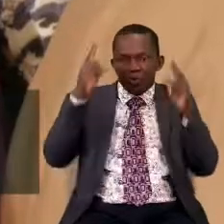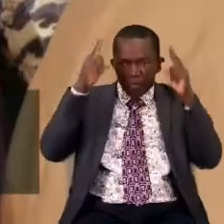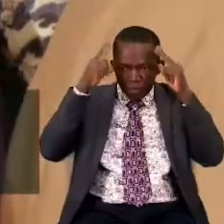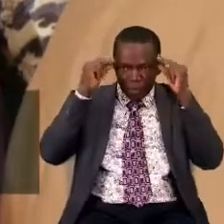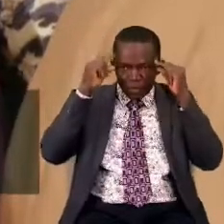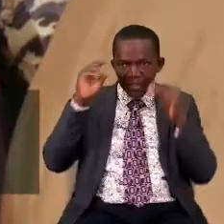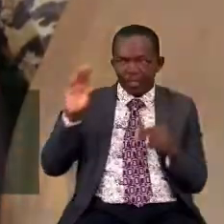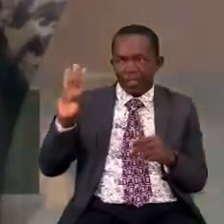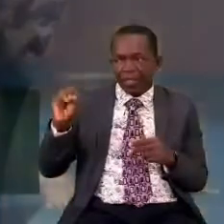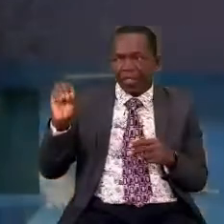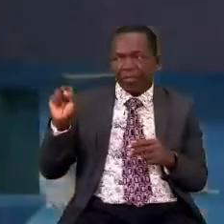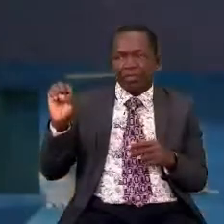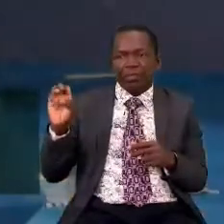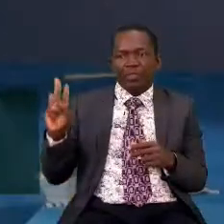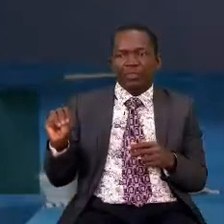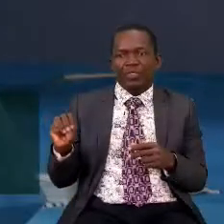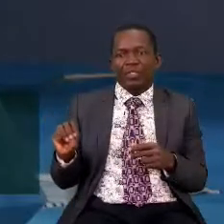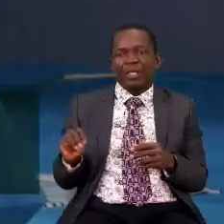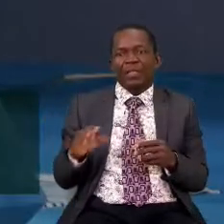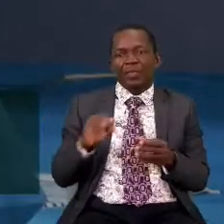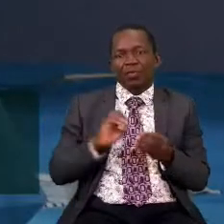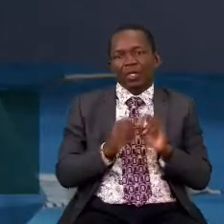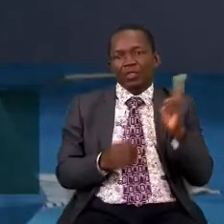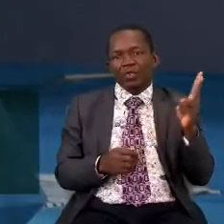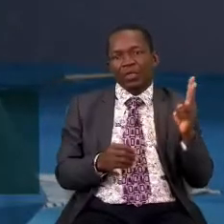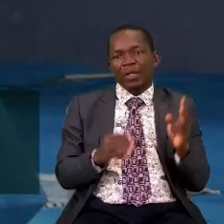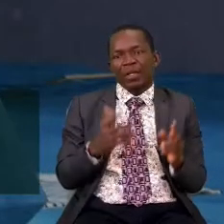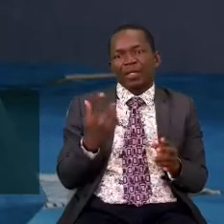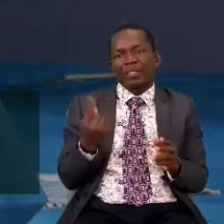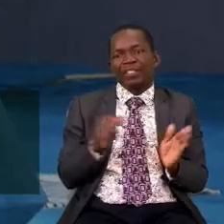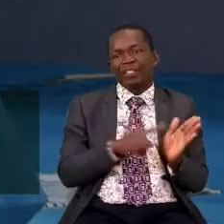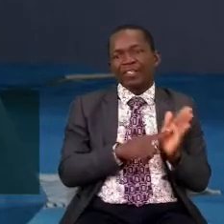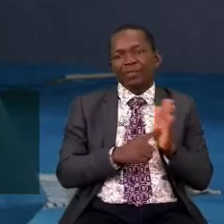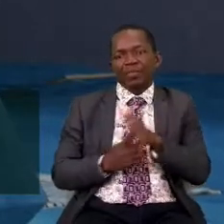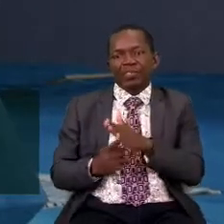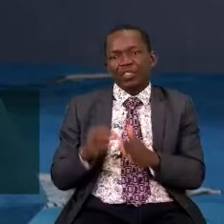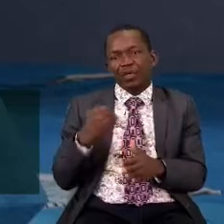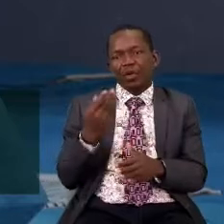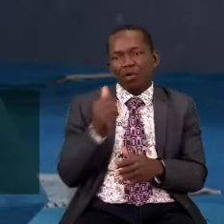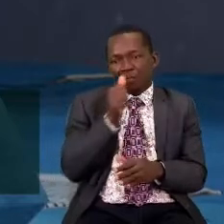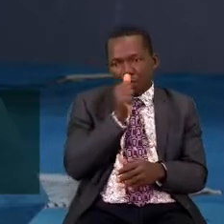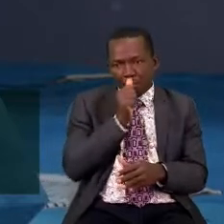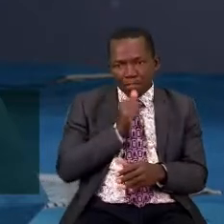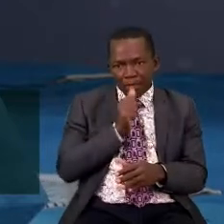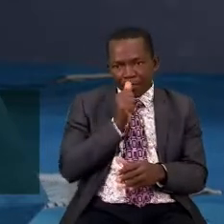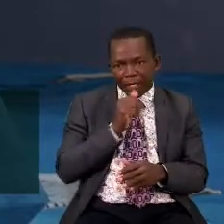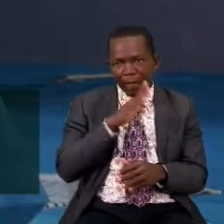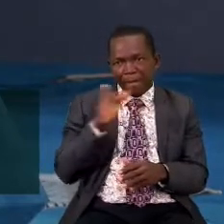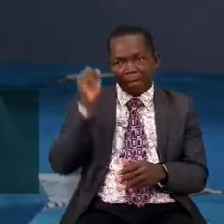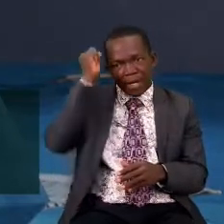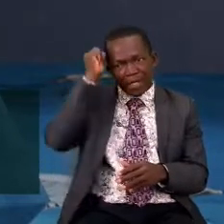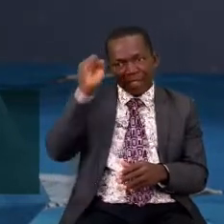his minister. The demonstration of patience by his minister. Number three,